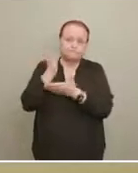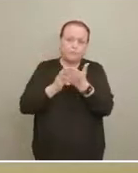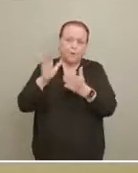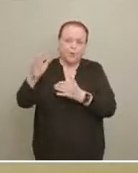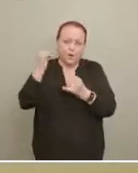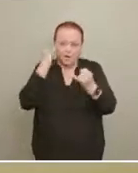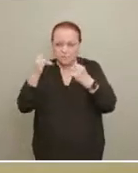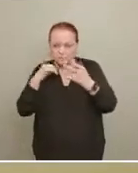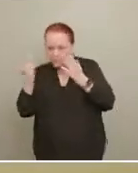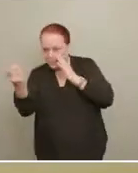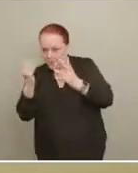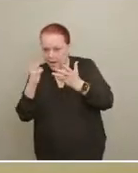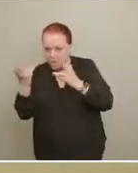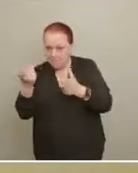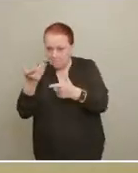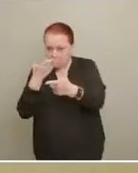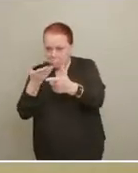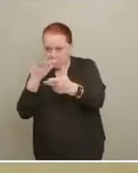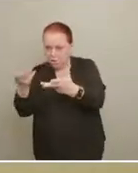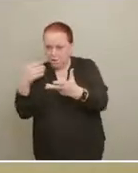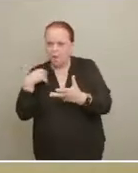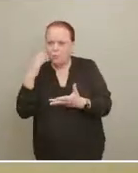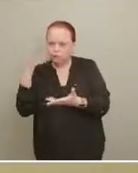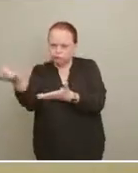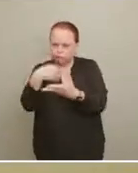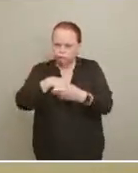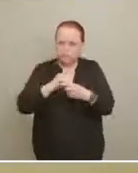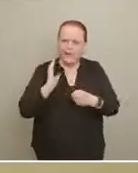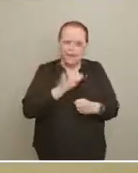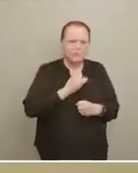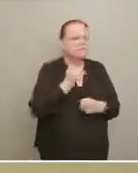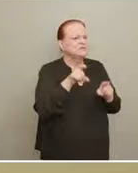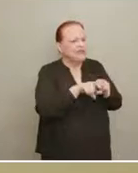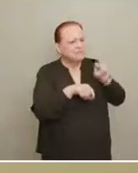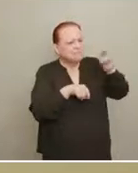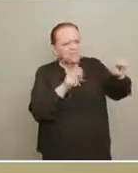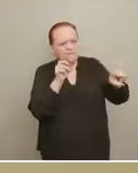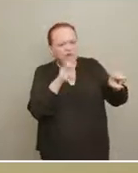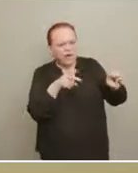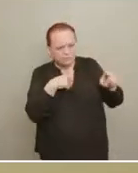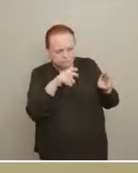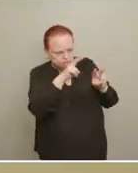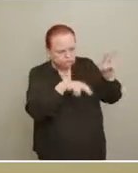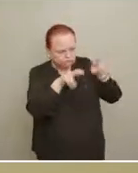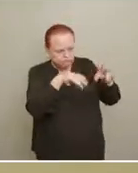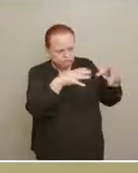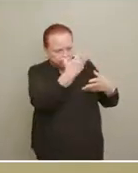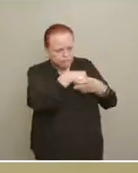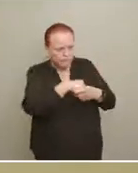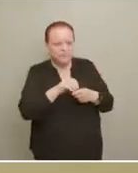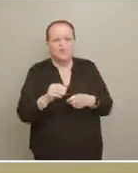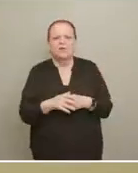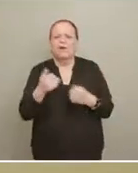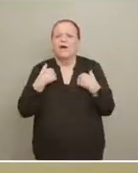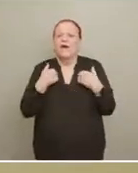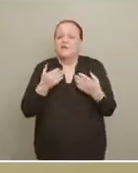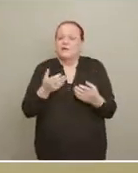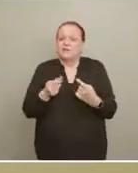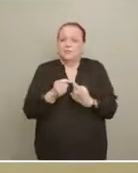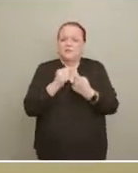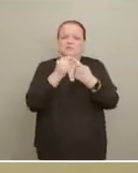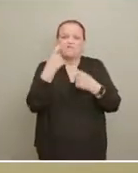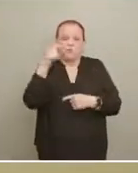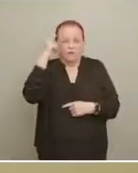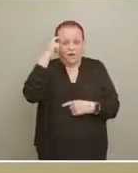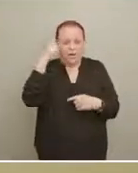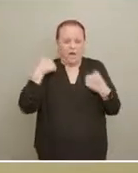health system so that we are leveraging Medi-Cal dollars and the Medi-Cal expertise that we have in delivering specialty mental health. We are leveraging